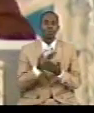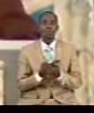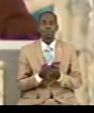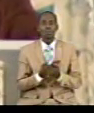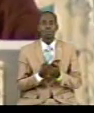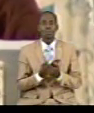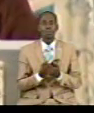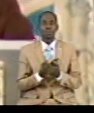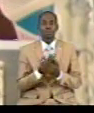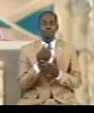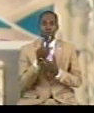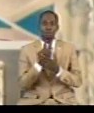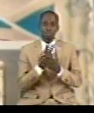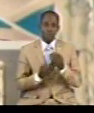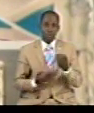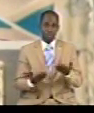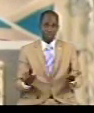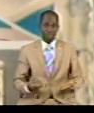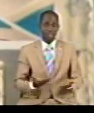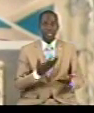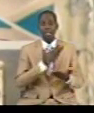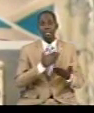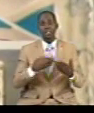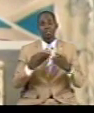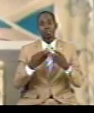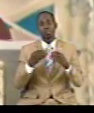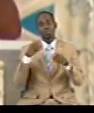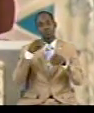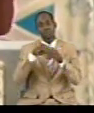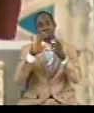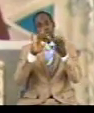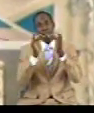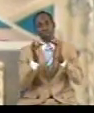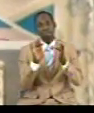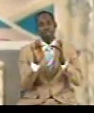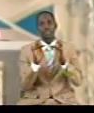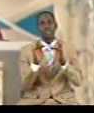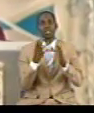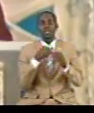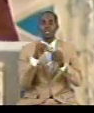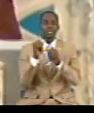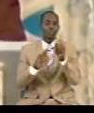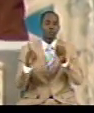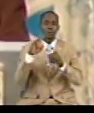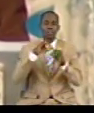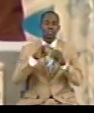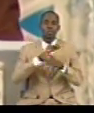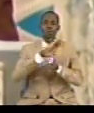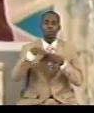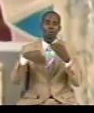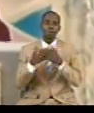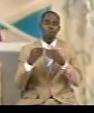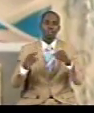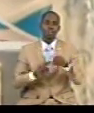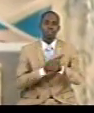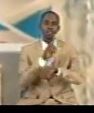here, the Alpha location here, and all over the nations, that